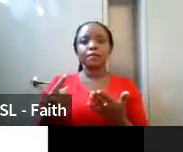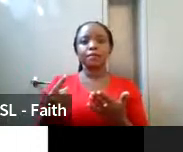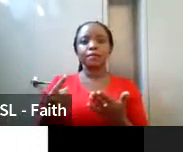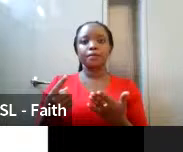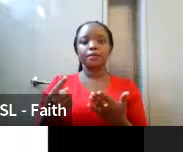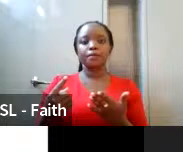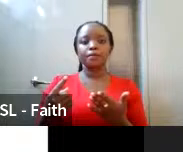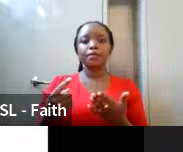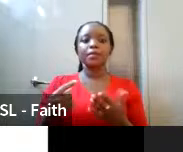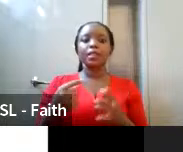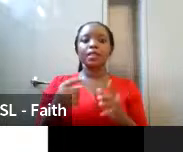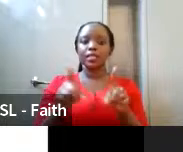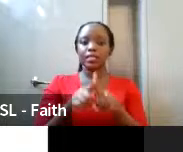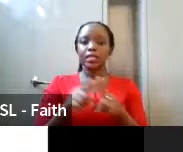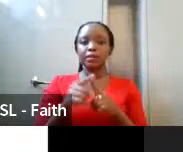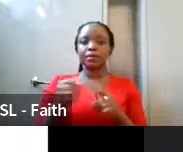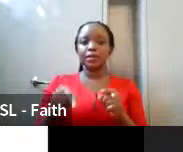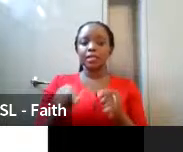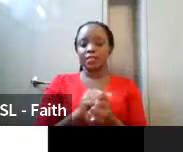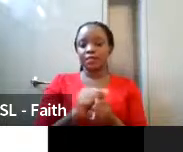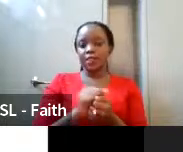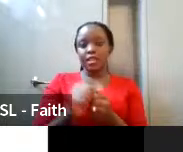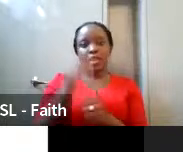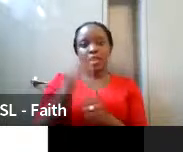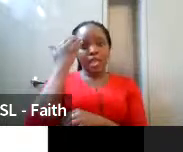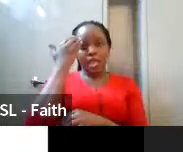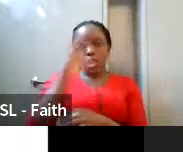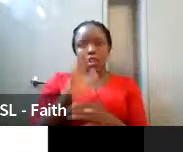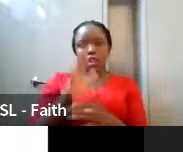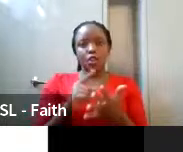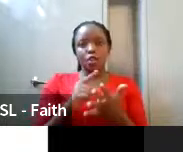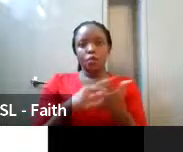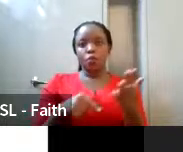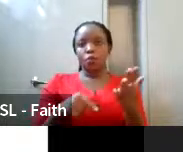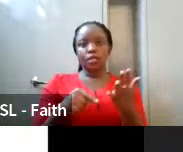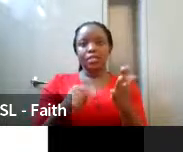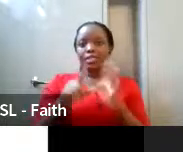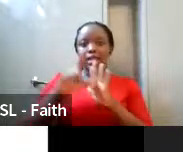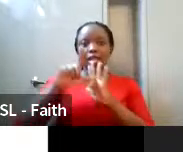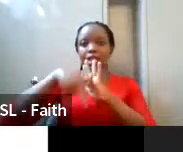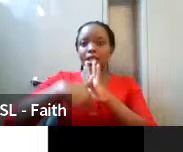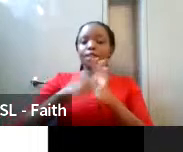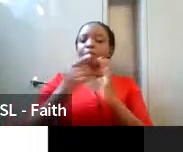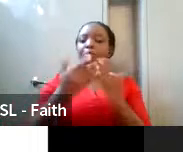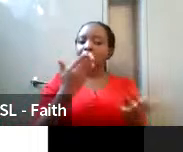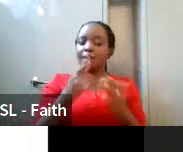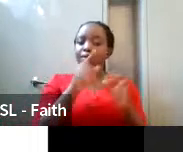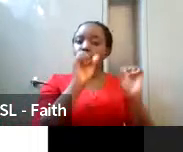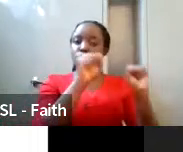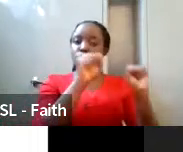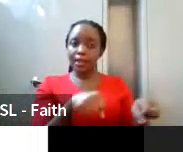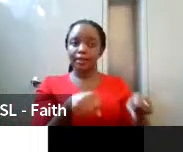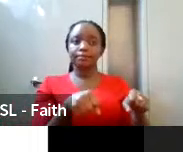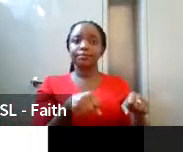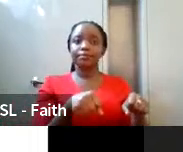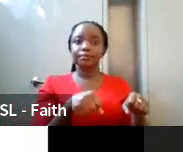Thursday, Friday. So I don't know what the delay is. Maybe you can.